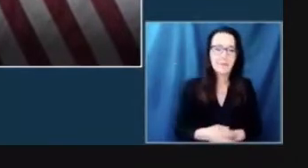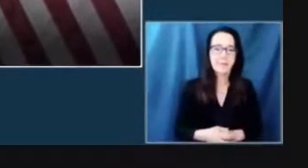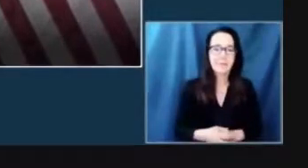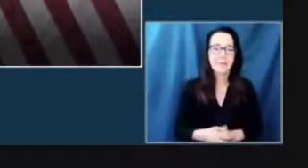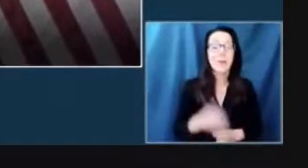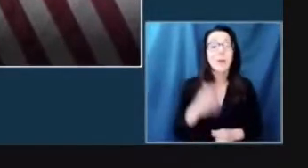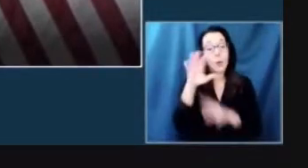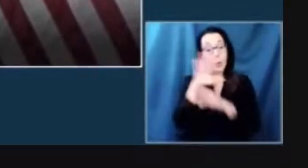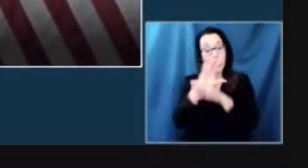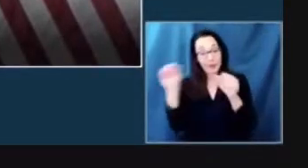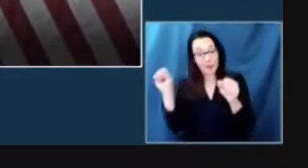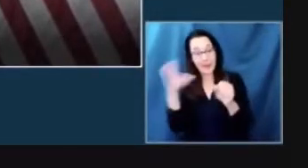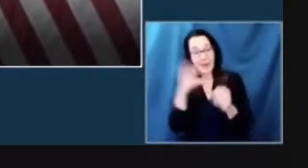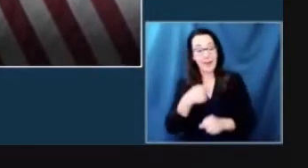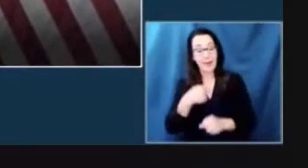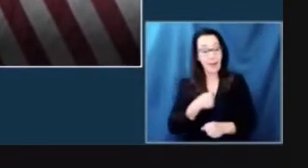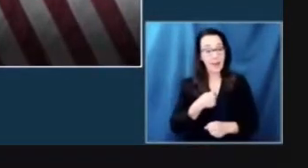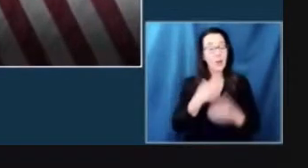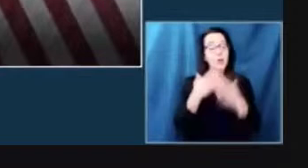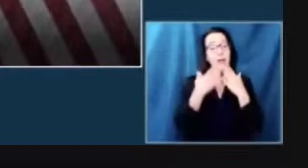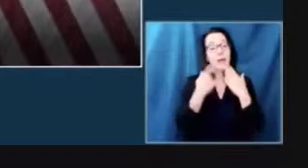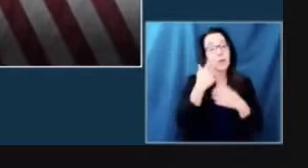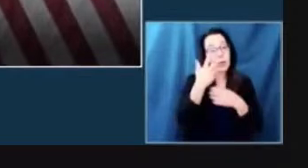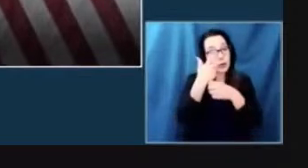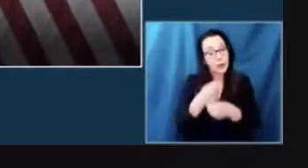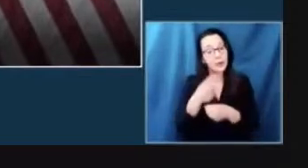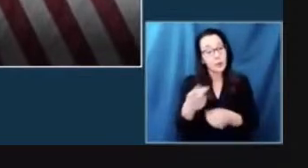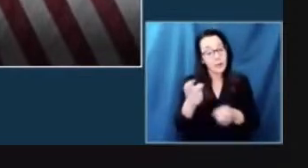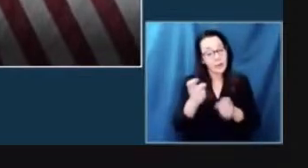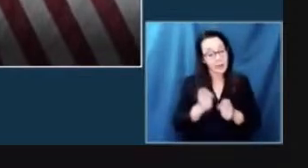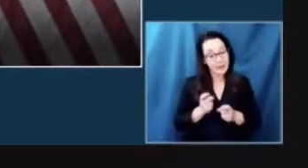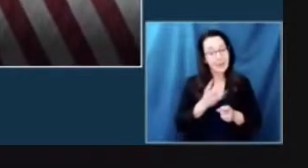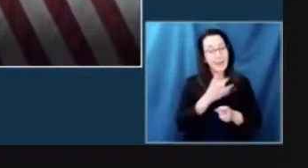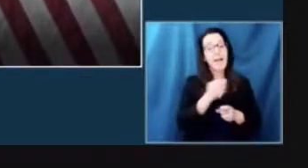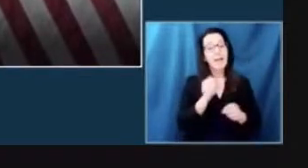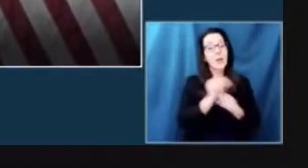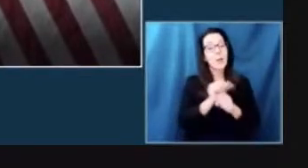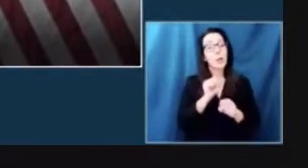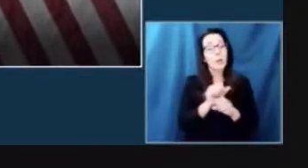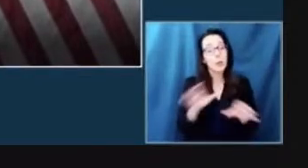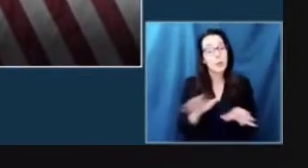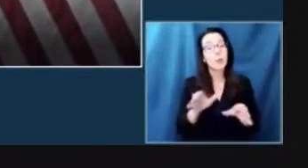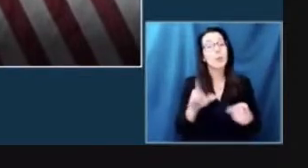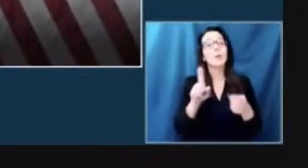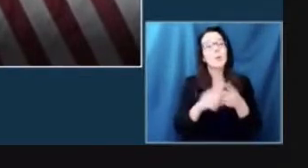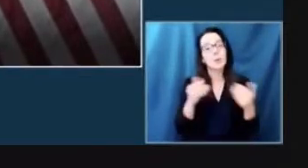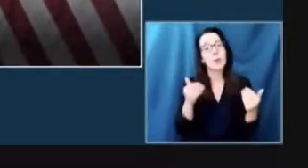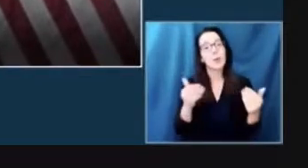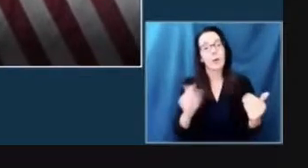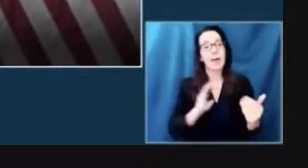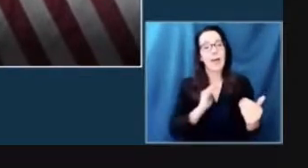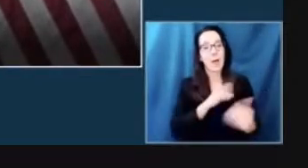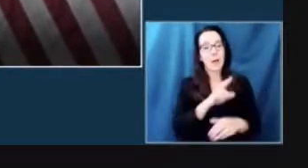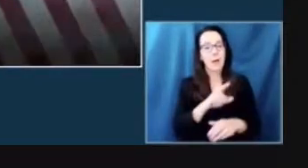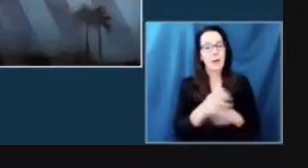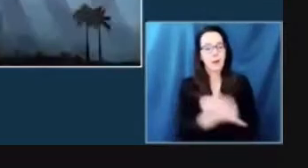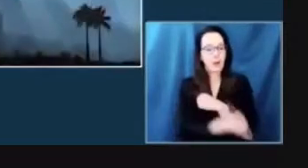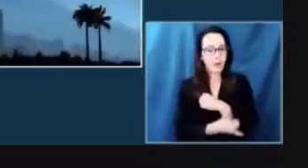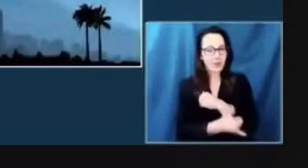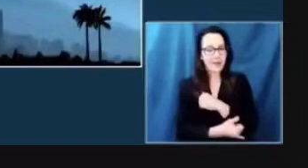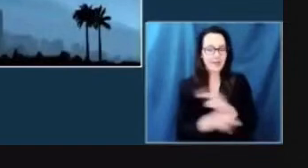both the trust that you instill in us and the work that you do to move our nation forward. Take care.